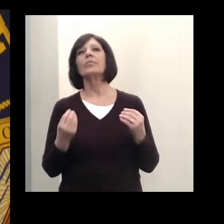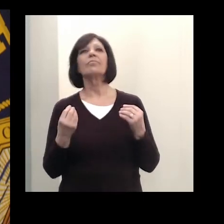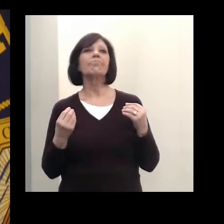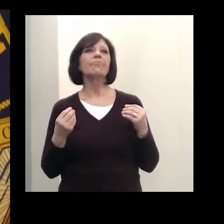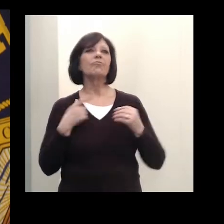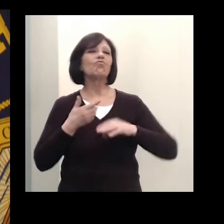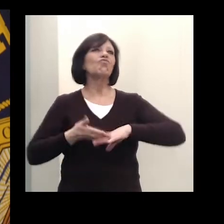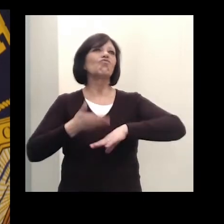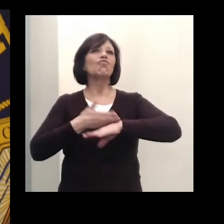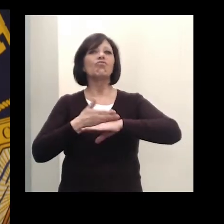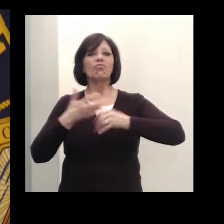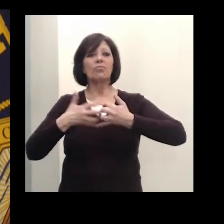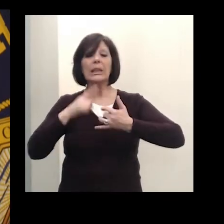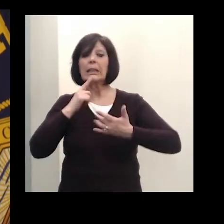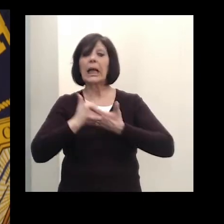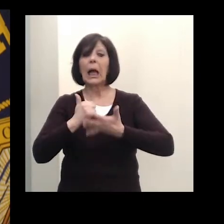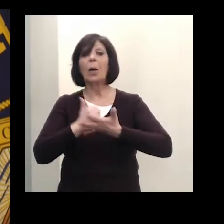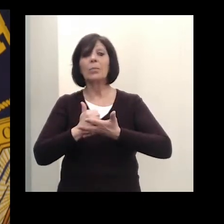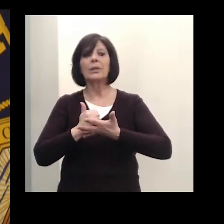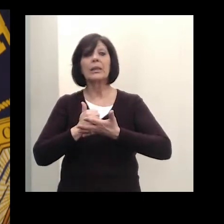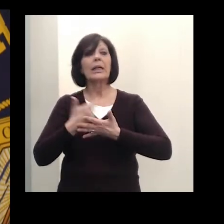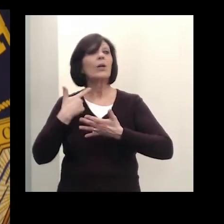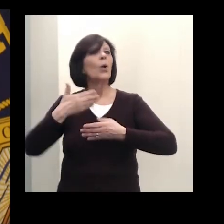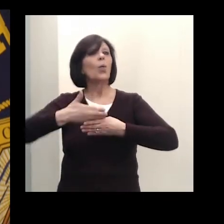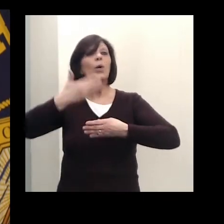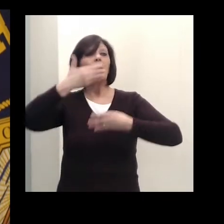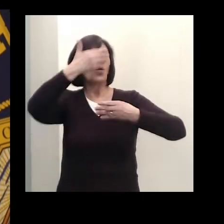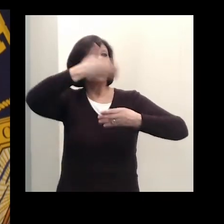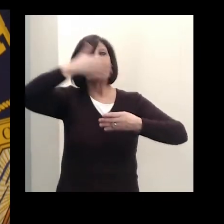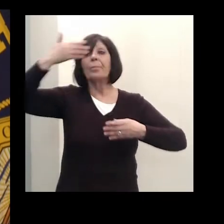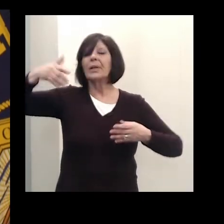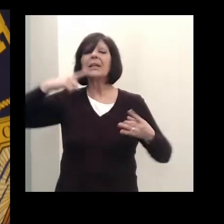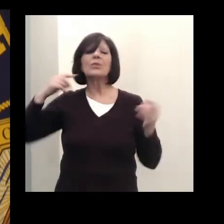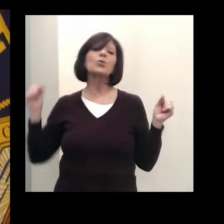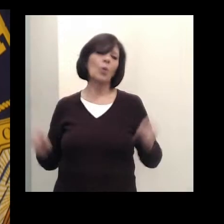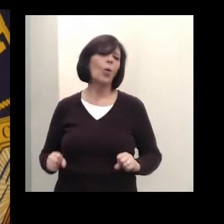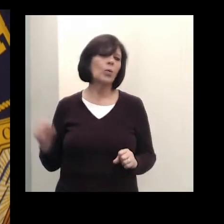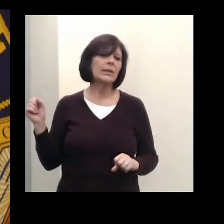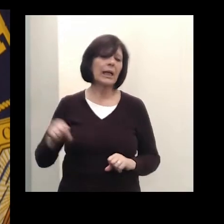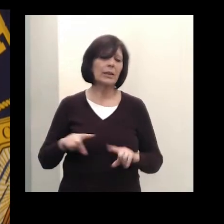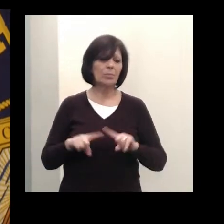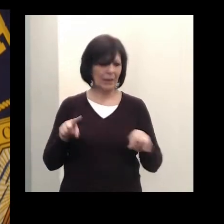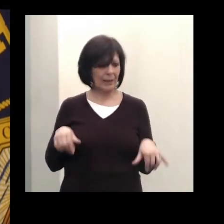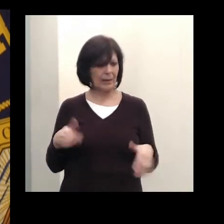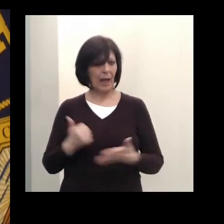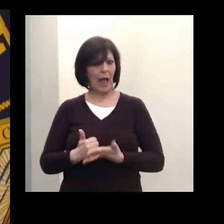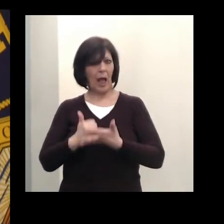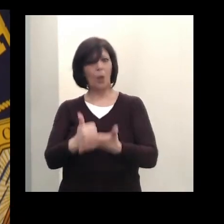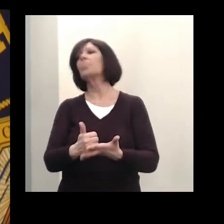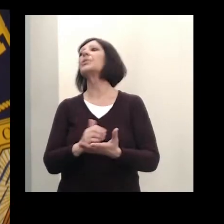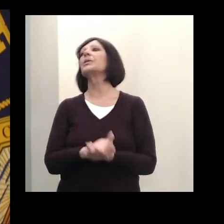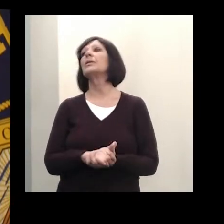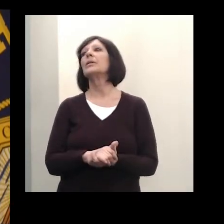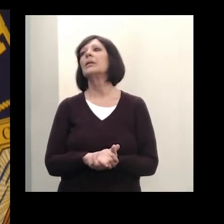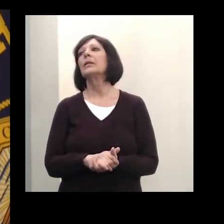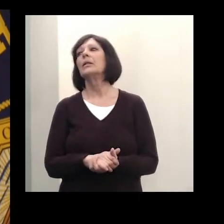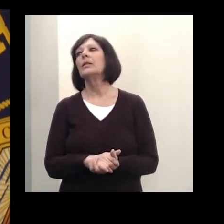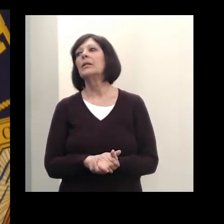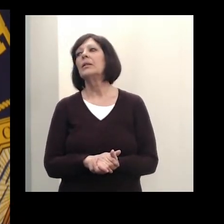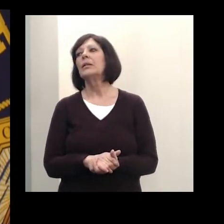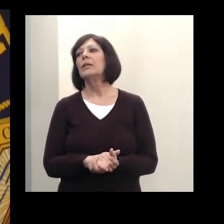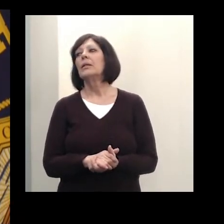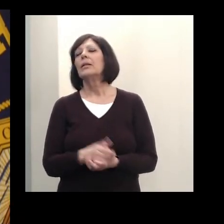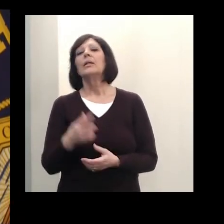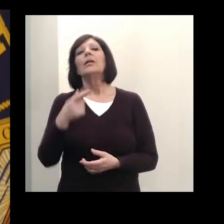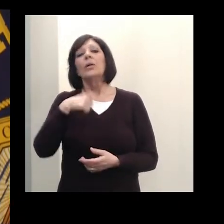and that helps a lot. Even cracking the windows open, although it's very cold, I mean, that can still help a great deal. However, we